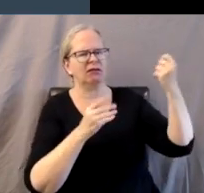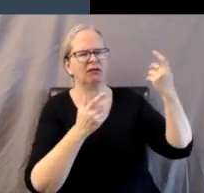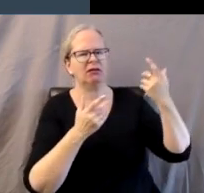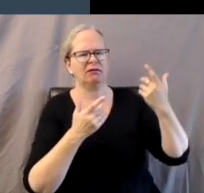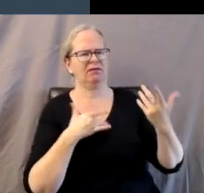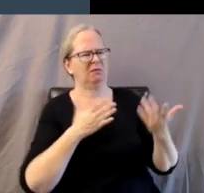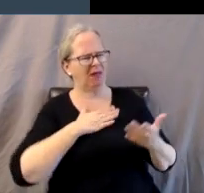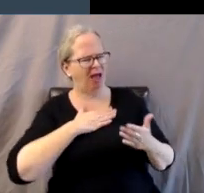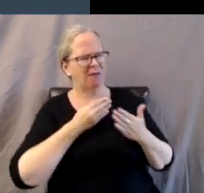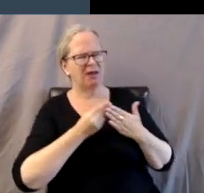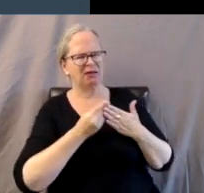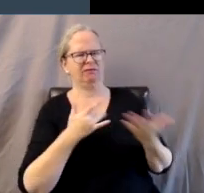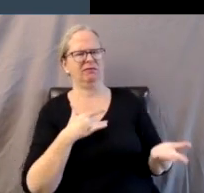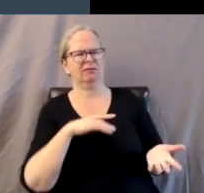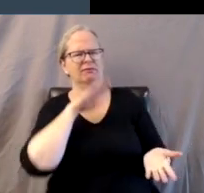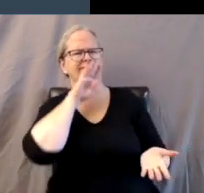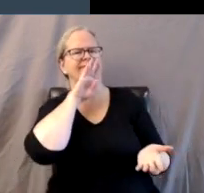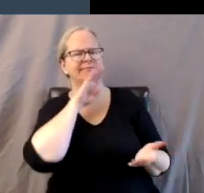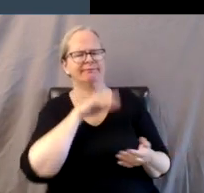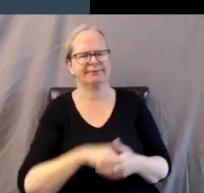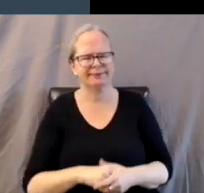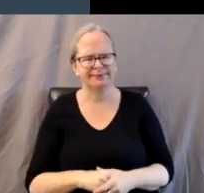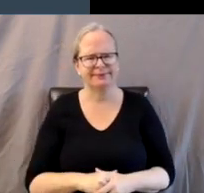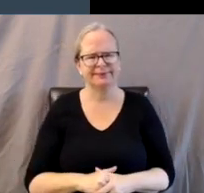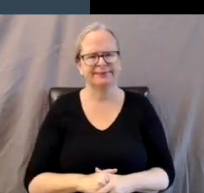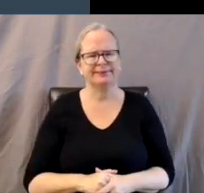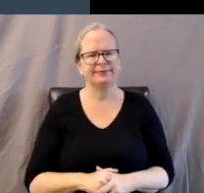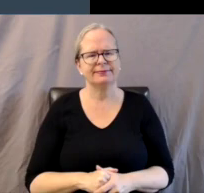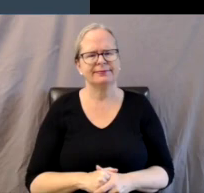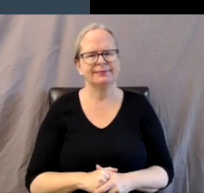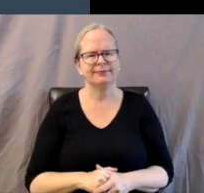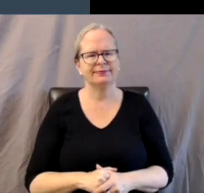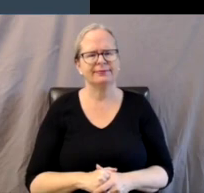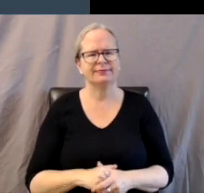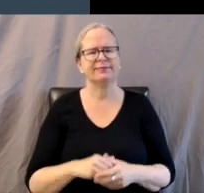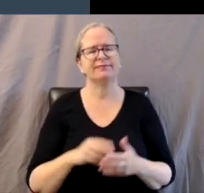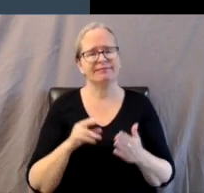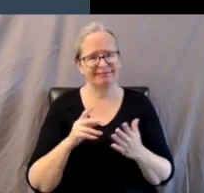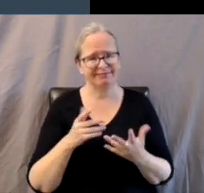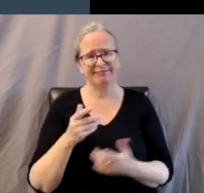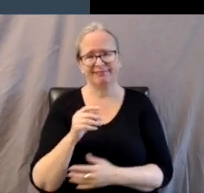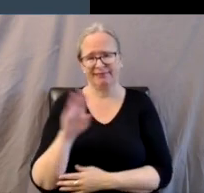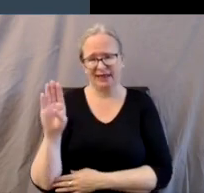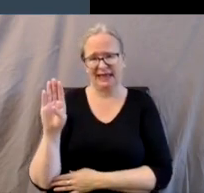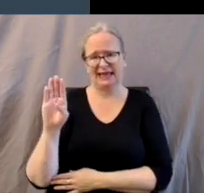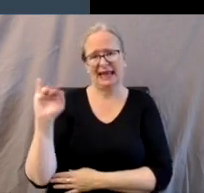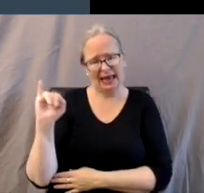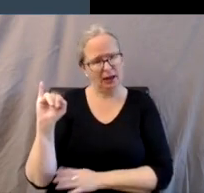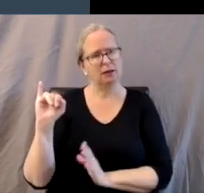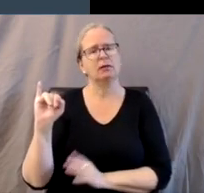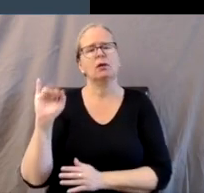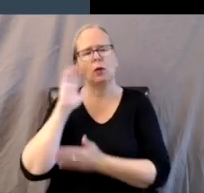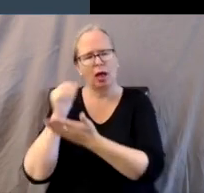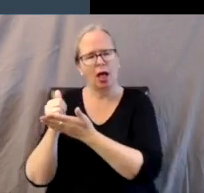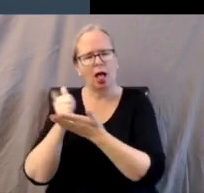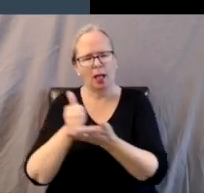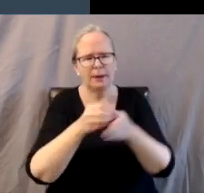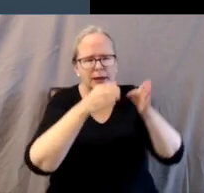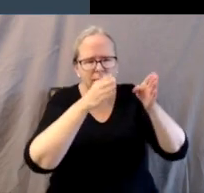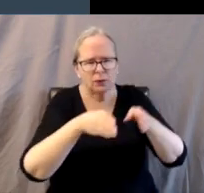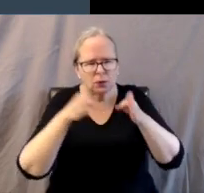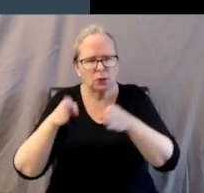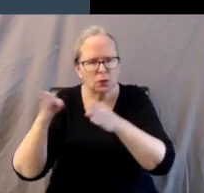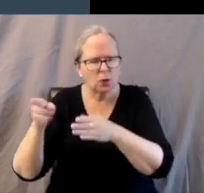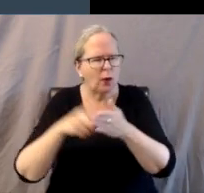supports can focus on building rapport in the individual's lives and address their unique needs.